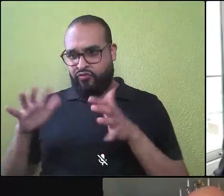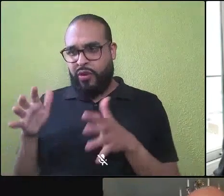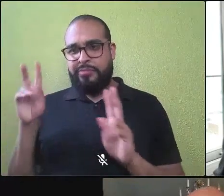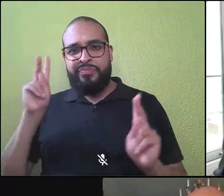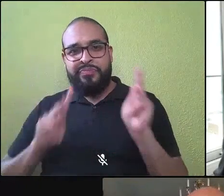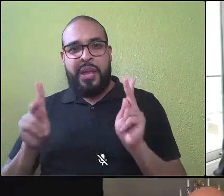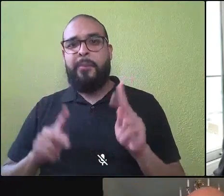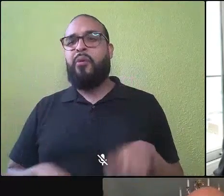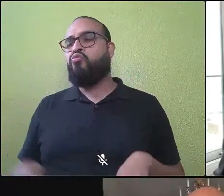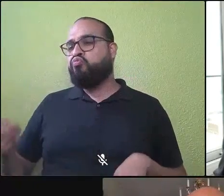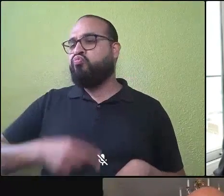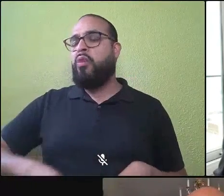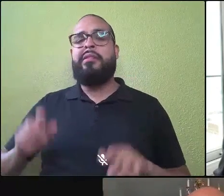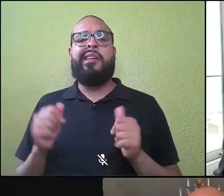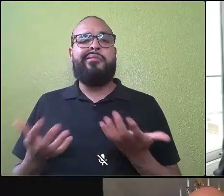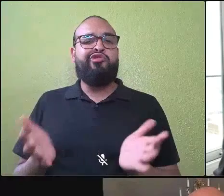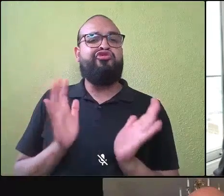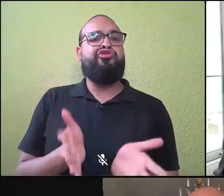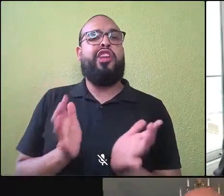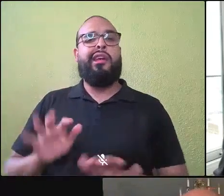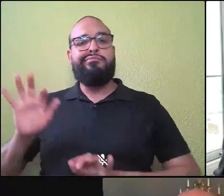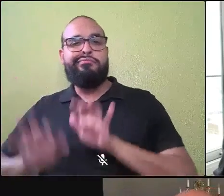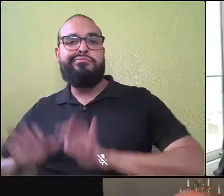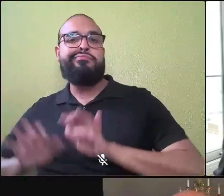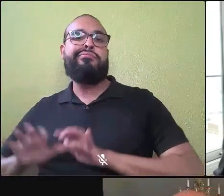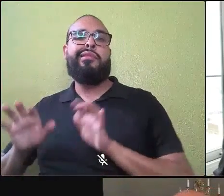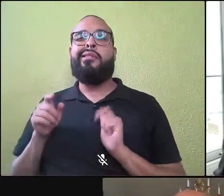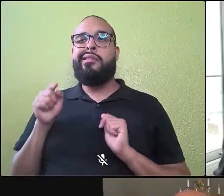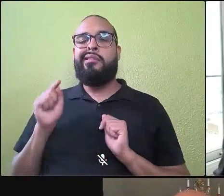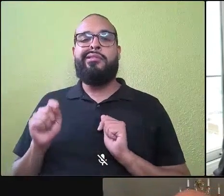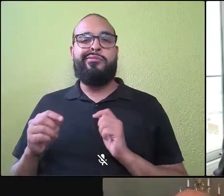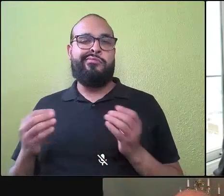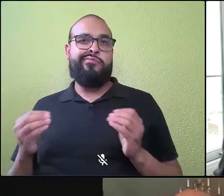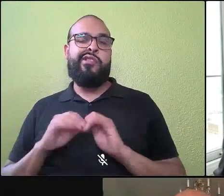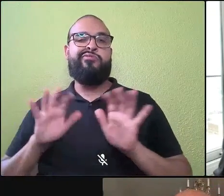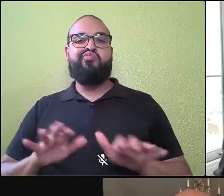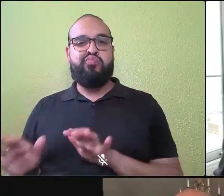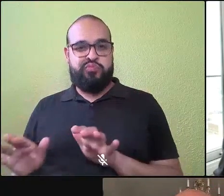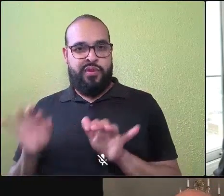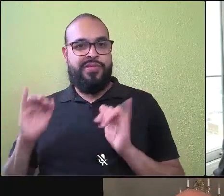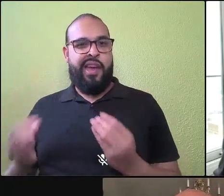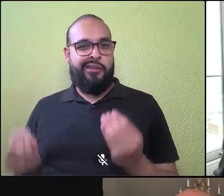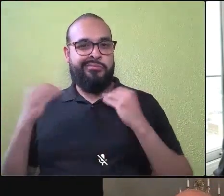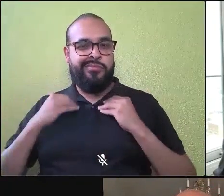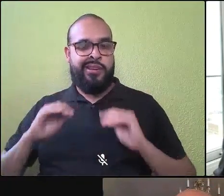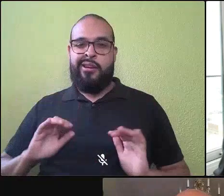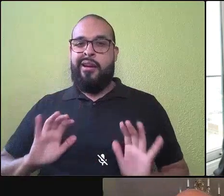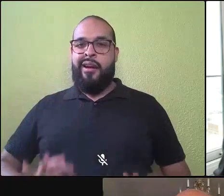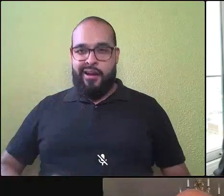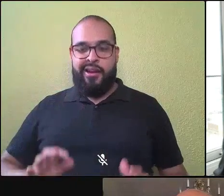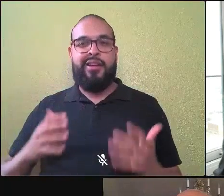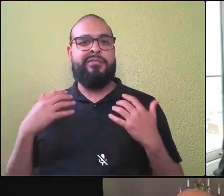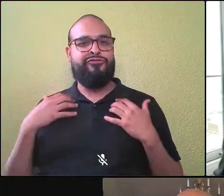setting, also provides some reset for me. And then I think the other piece of it for me is like really thinking